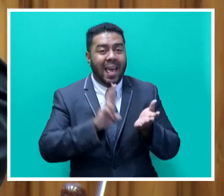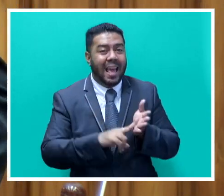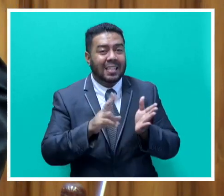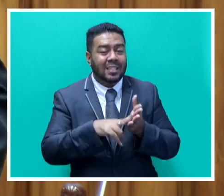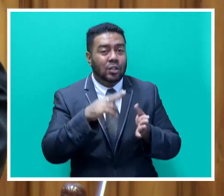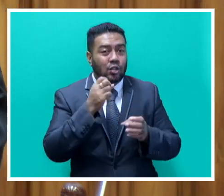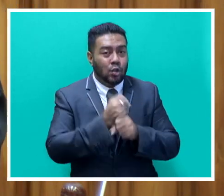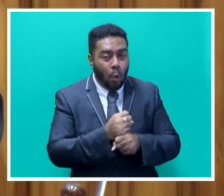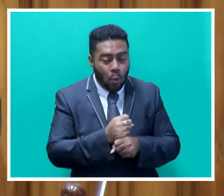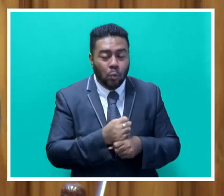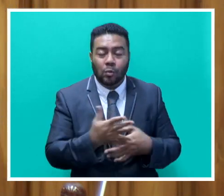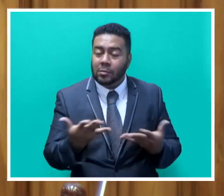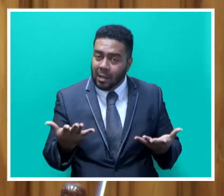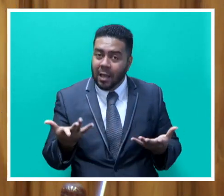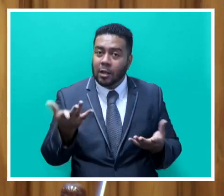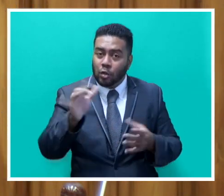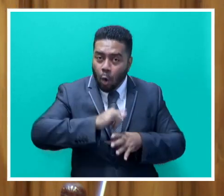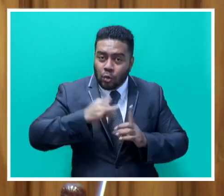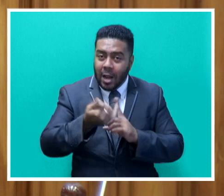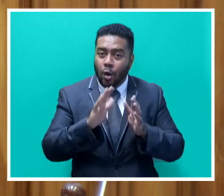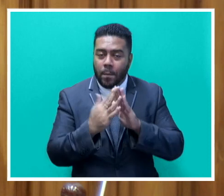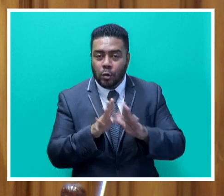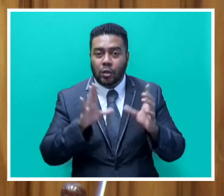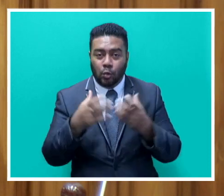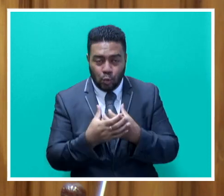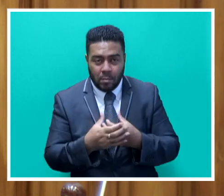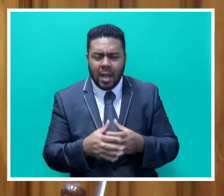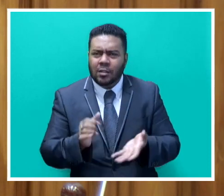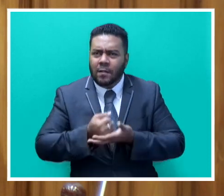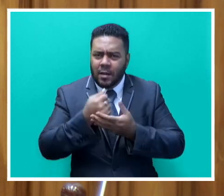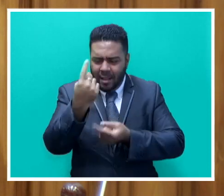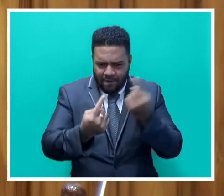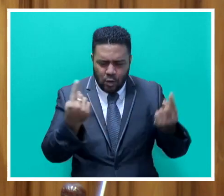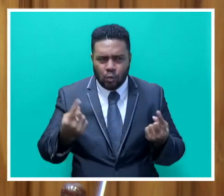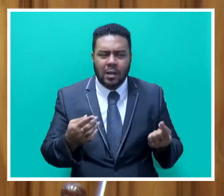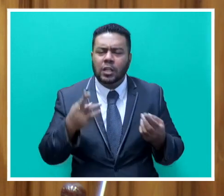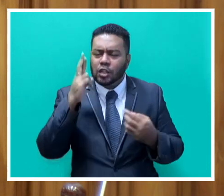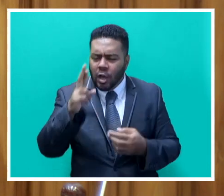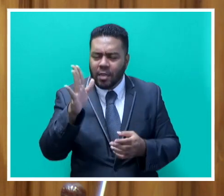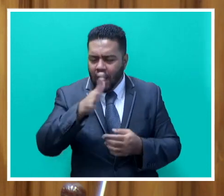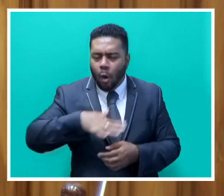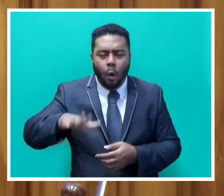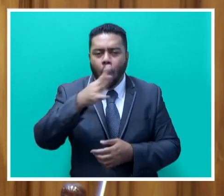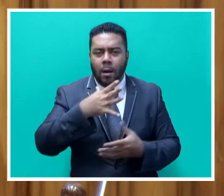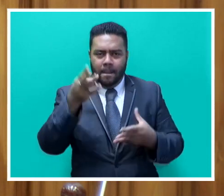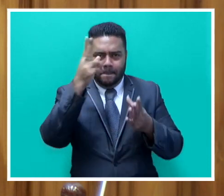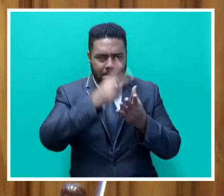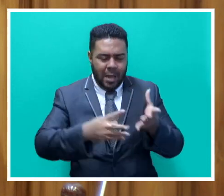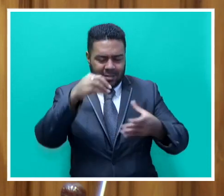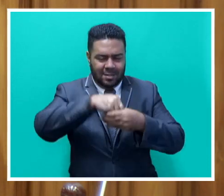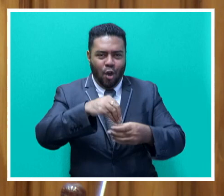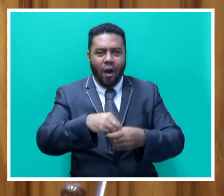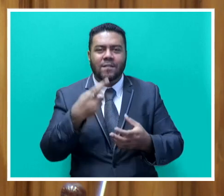faith-based organizations, social and community groups, generous families and individuals. Sir, they are all part of our